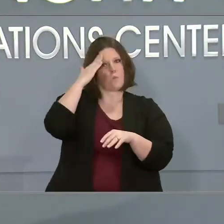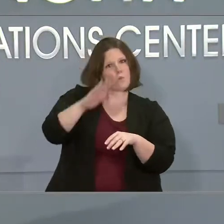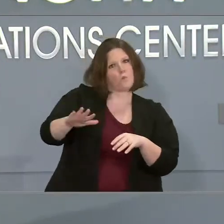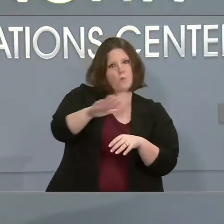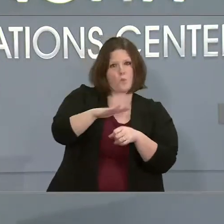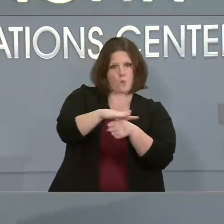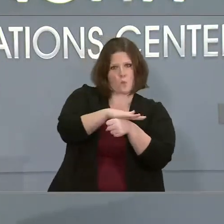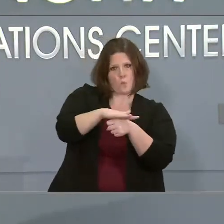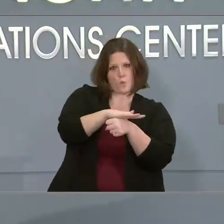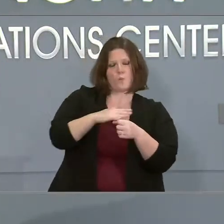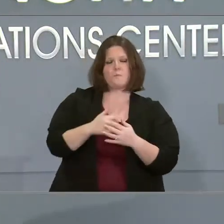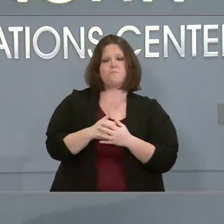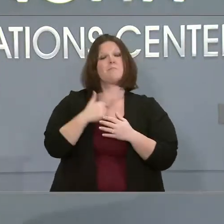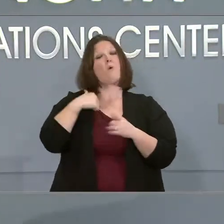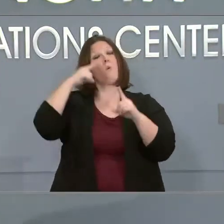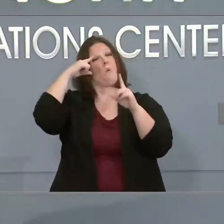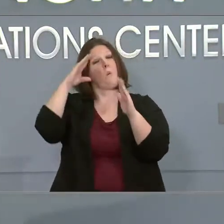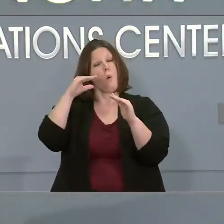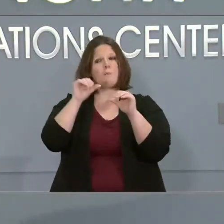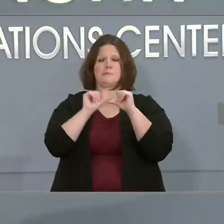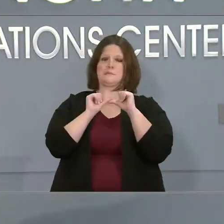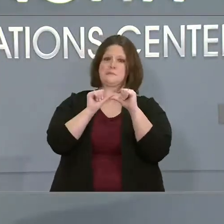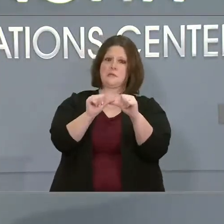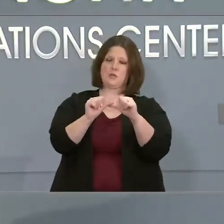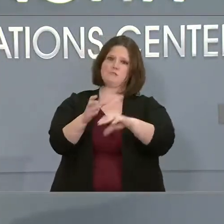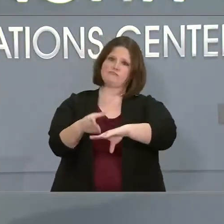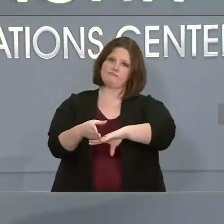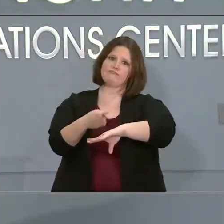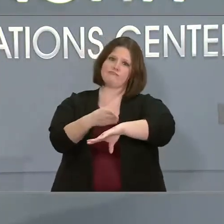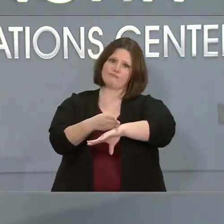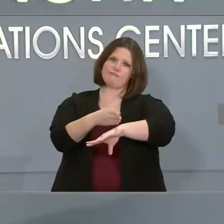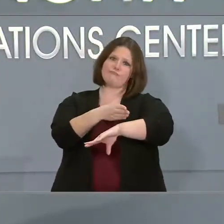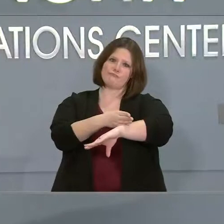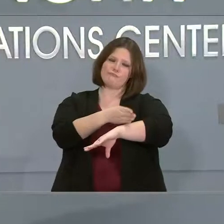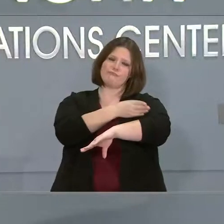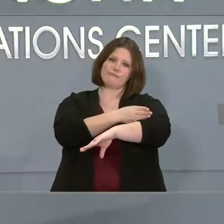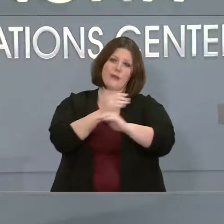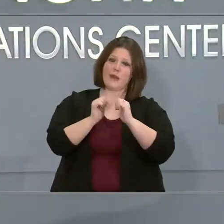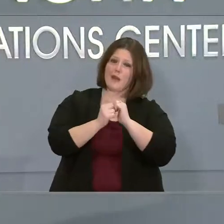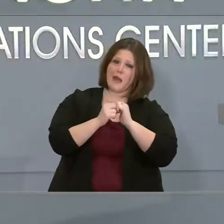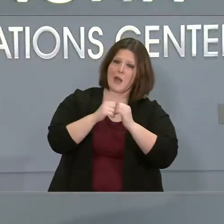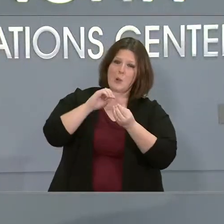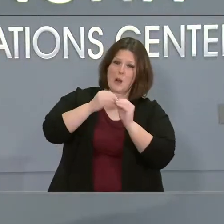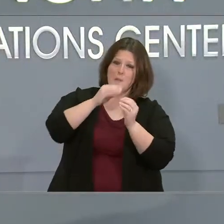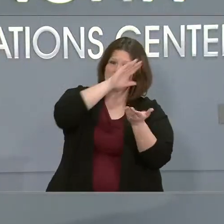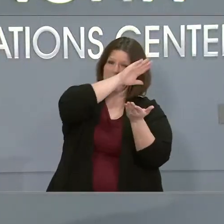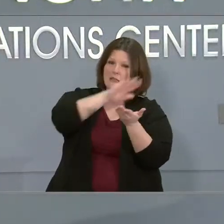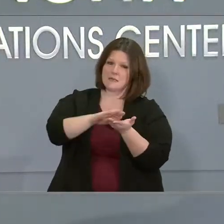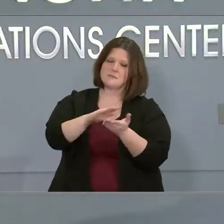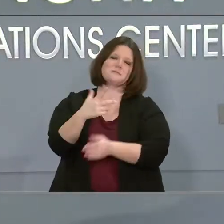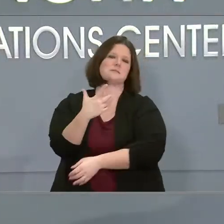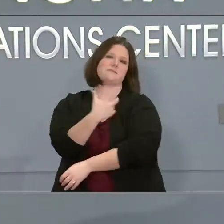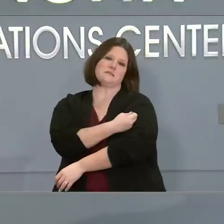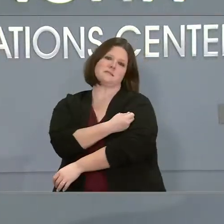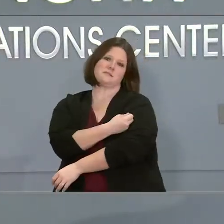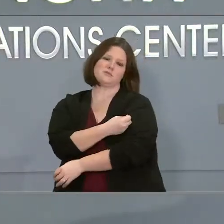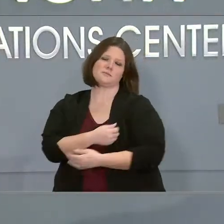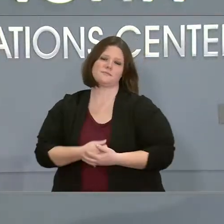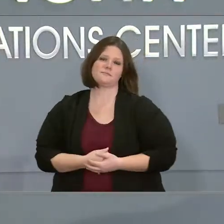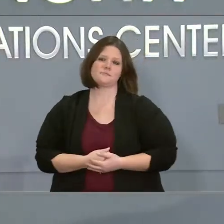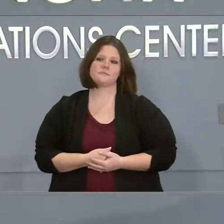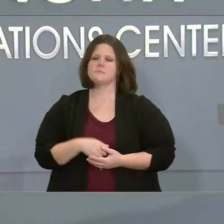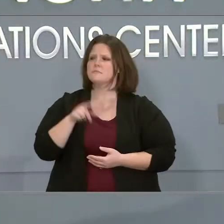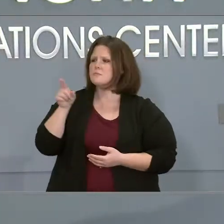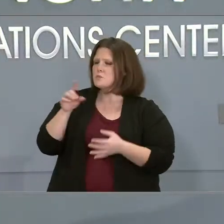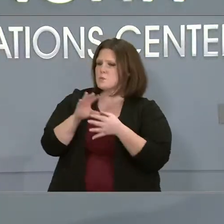can continue to make progress, and the way to do that is to get people vaccinated. Did you say that you had the briefing